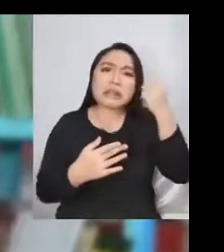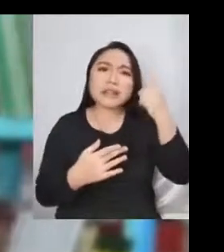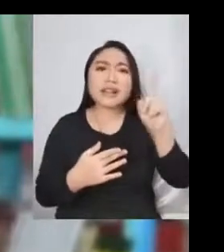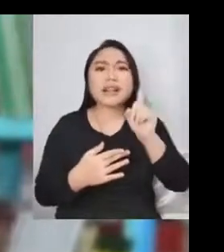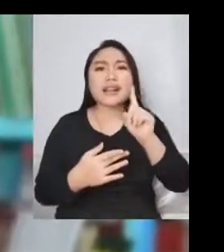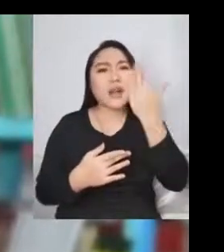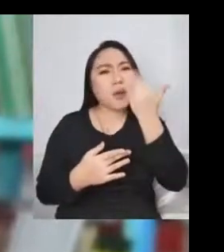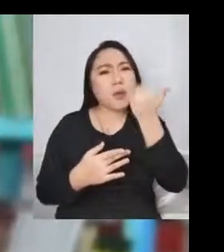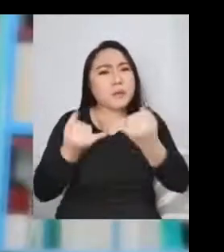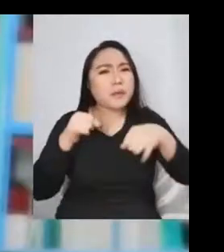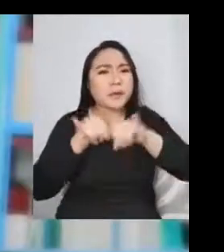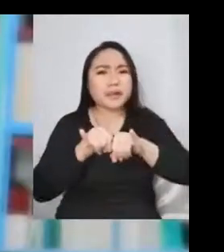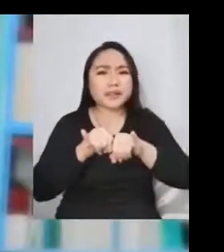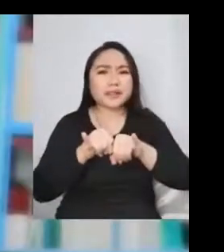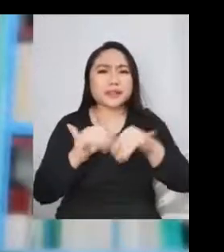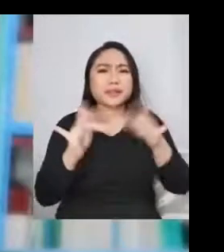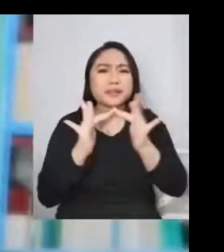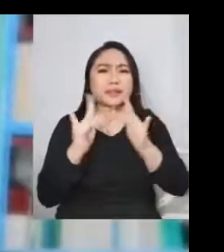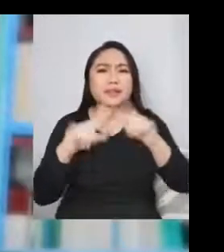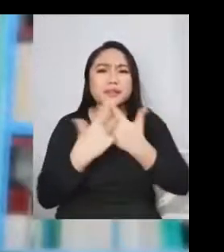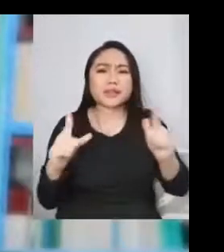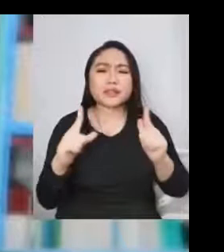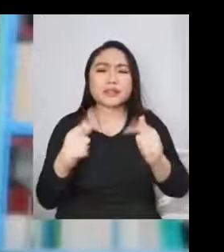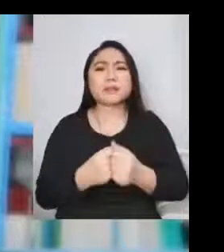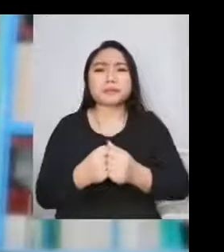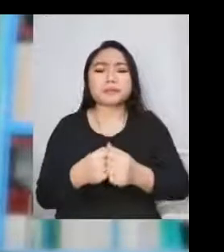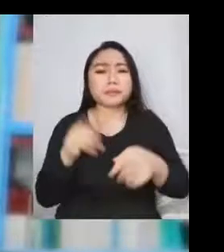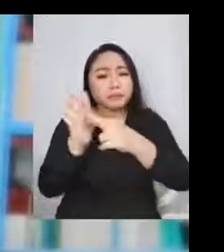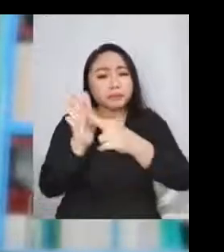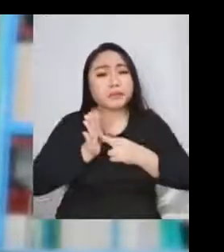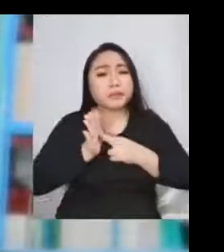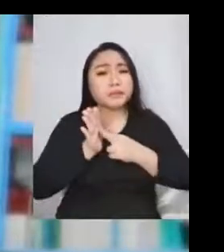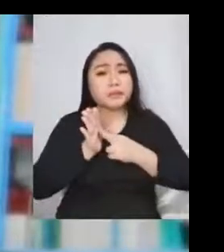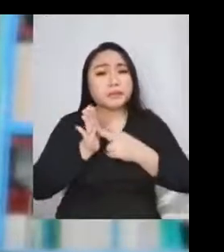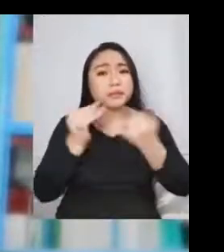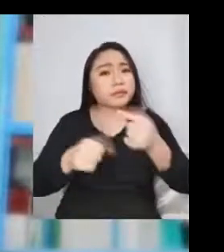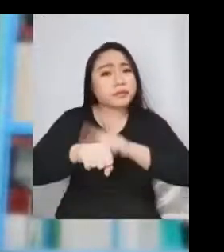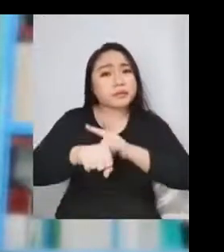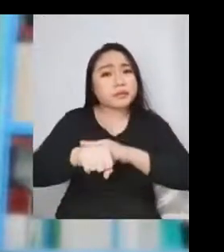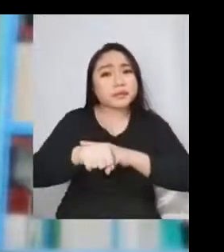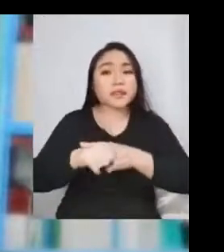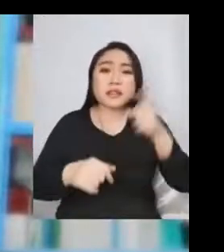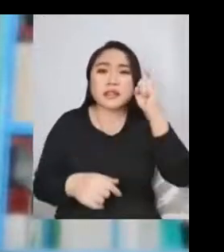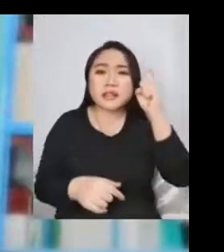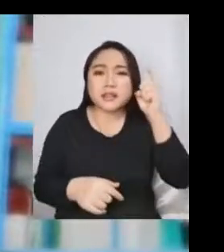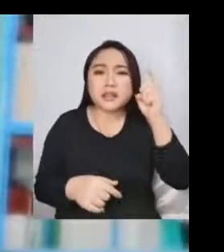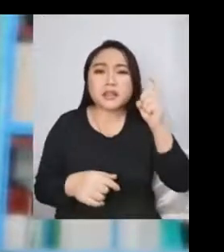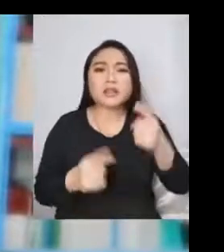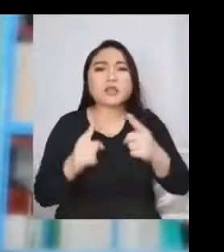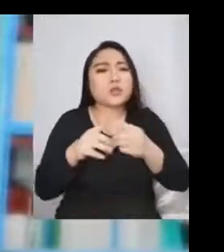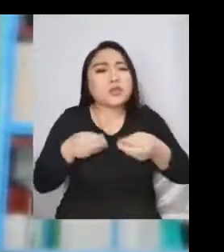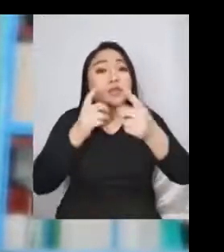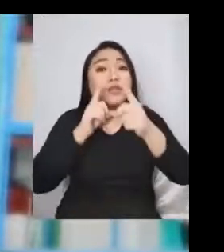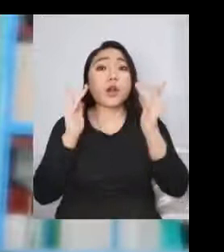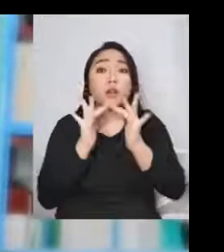digital libraries. The requirement of the time, therefore, is to be agile and to pivot quickly to